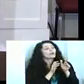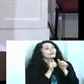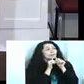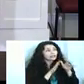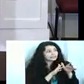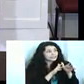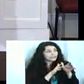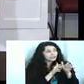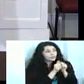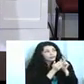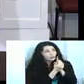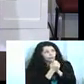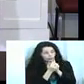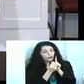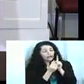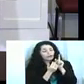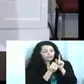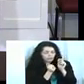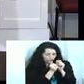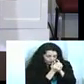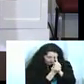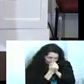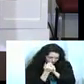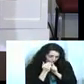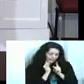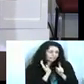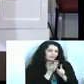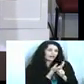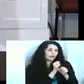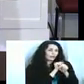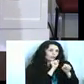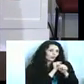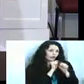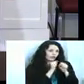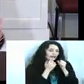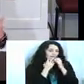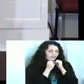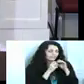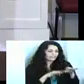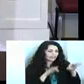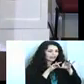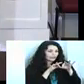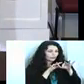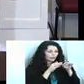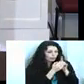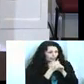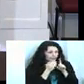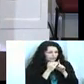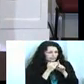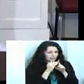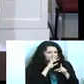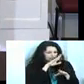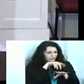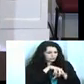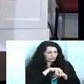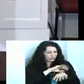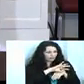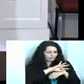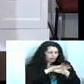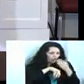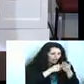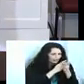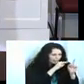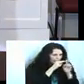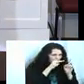reminding us of our worth and our value, and helping us to wholly integrate every aspect of our lives as they are